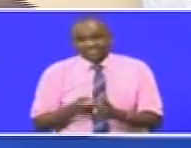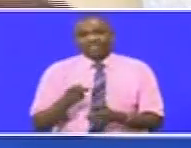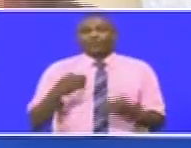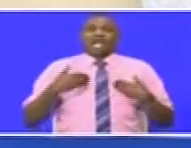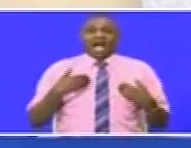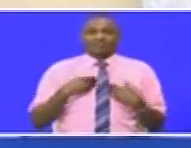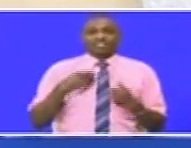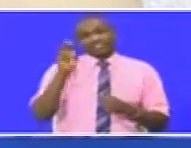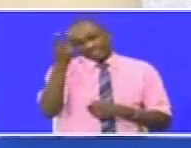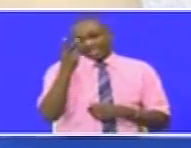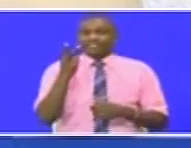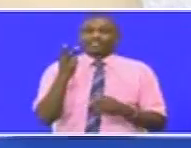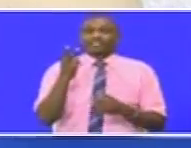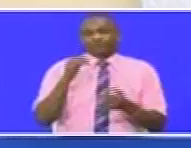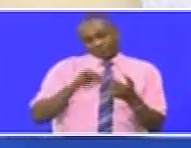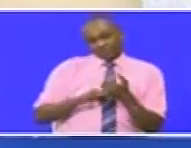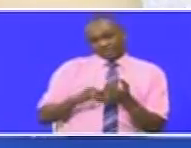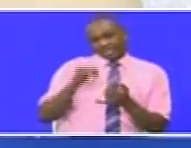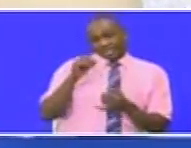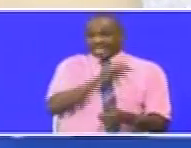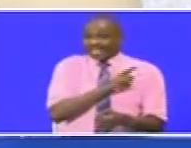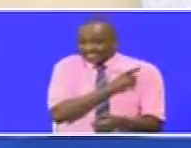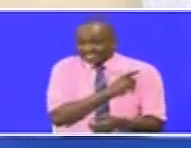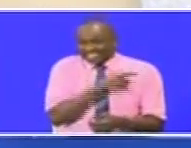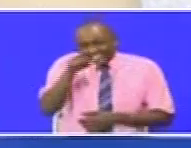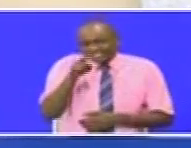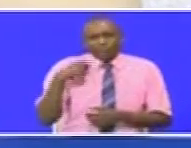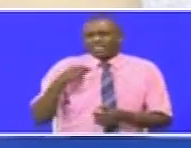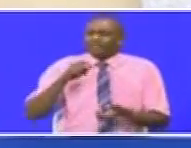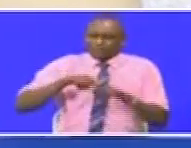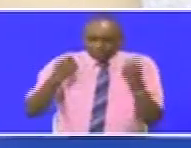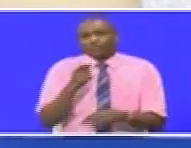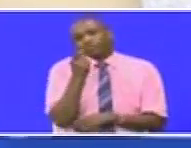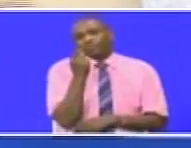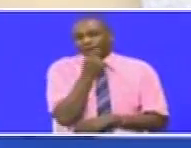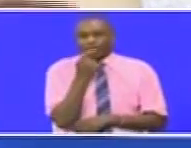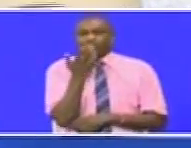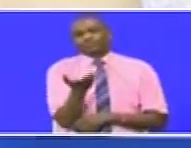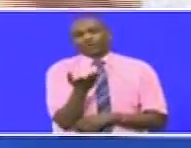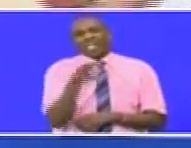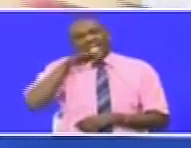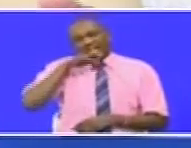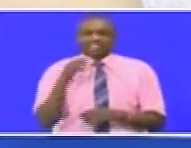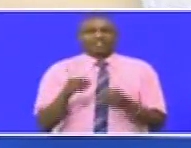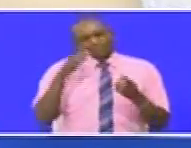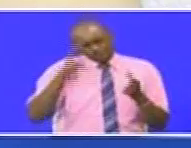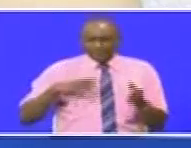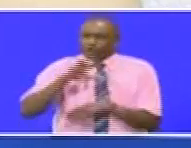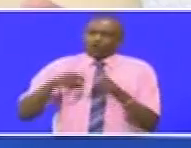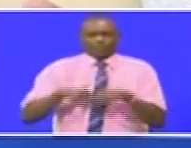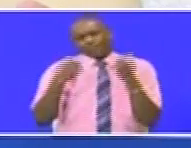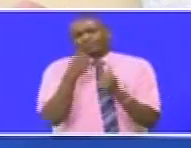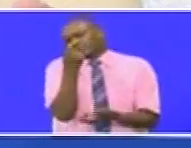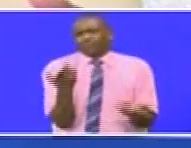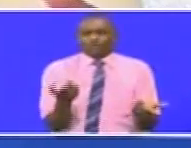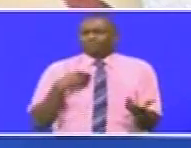having a second lady, Mrs. And, you know, a slip of the tongue. And of course, you know, everybody, you